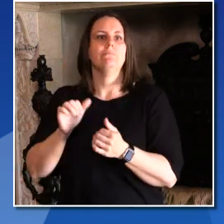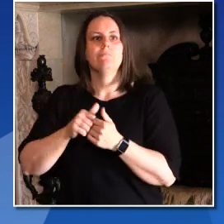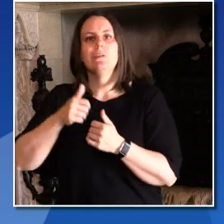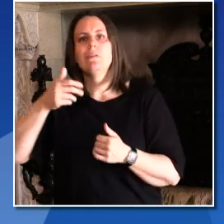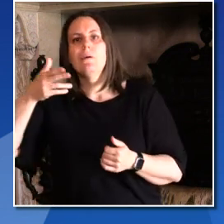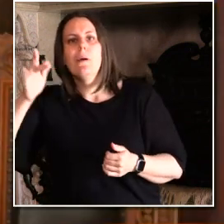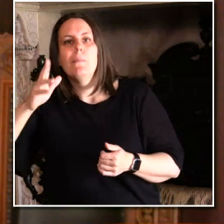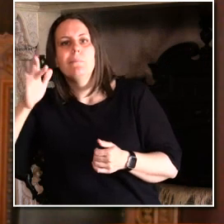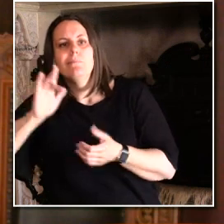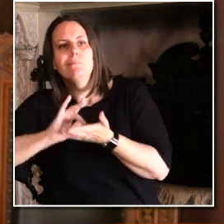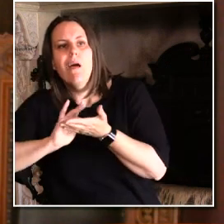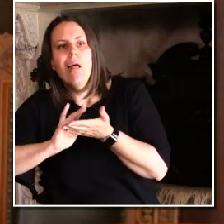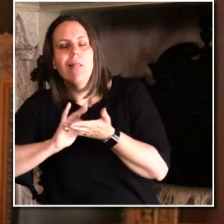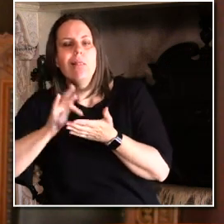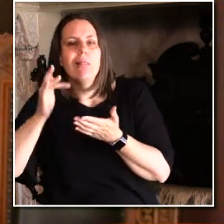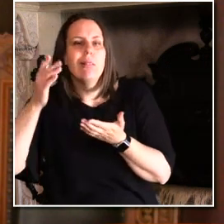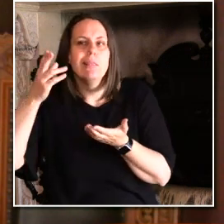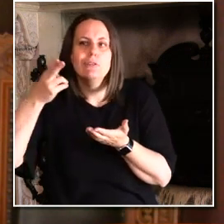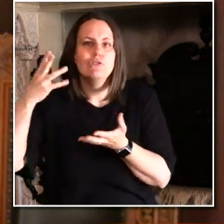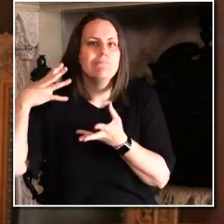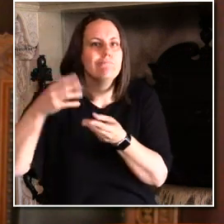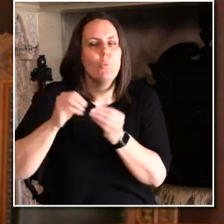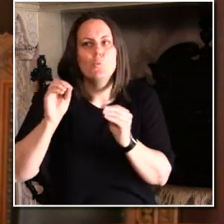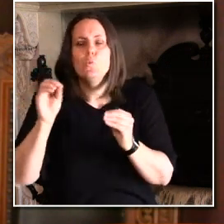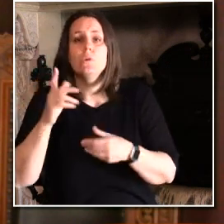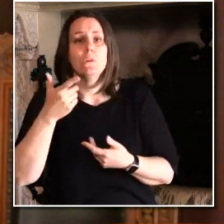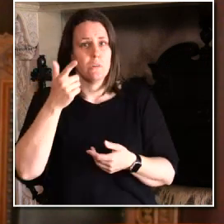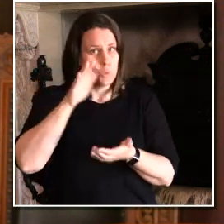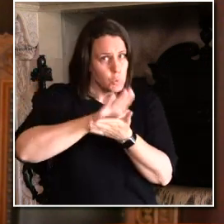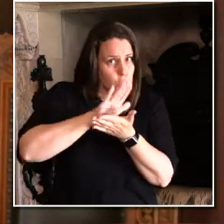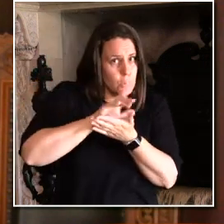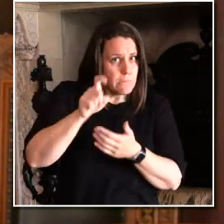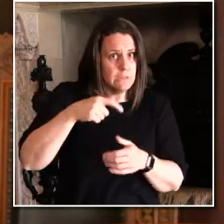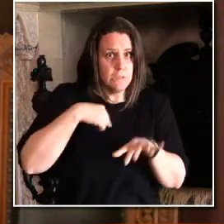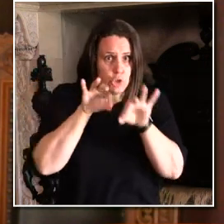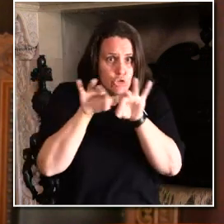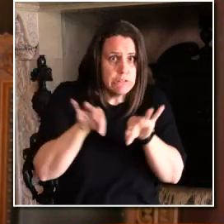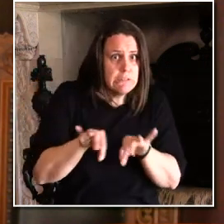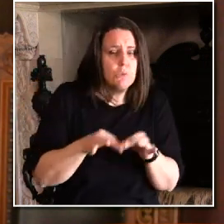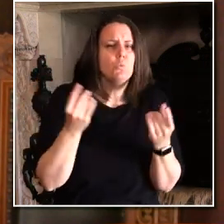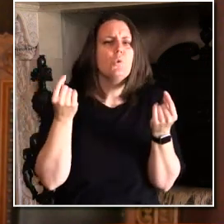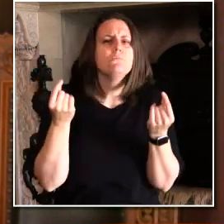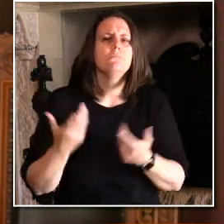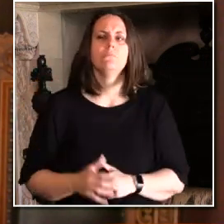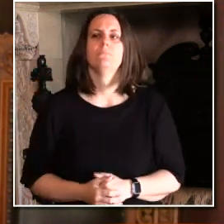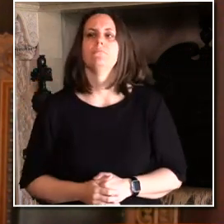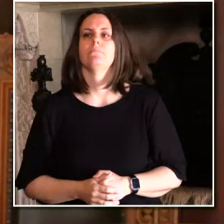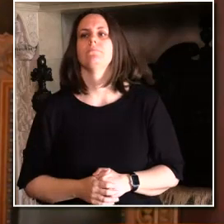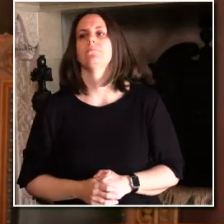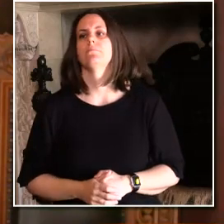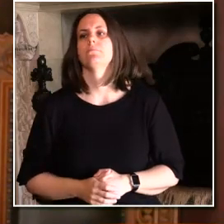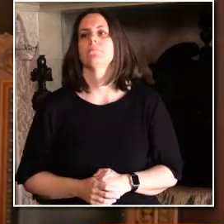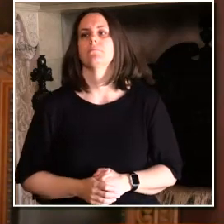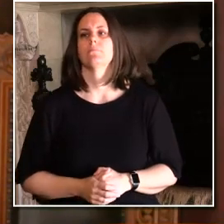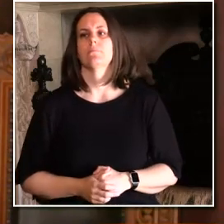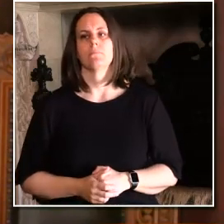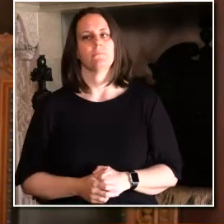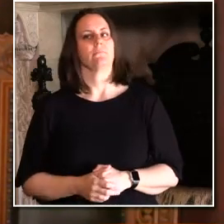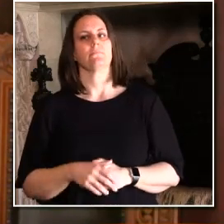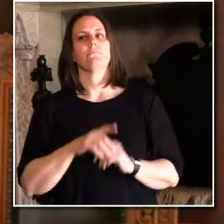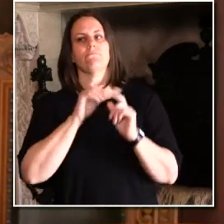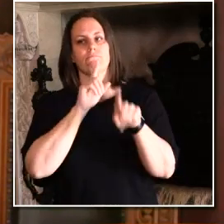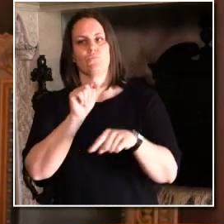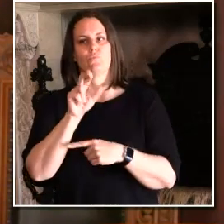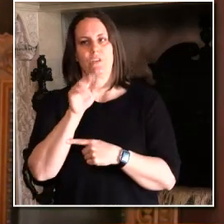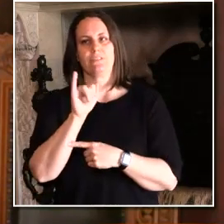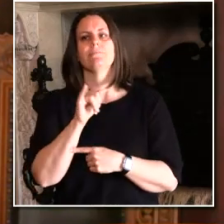tracer? Sure. So at the point where we would be posting those positions, certainly that's where we would provide some really specific information on what we're